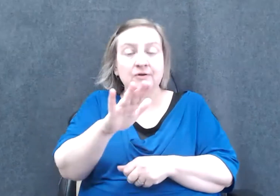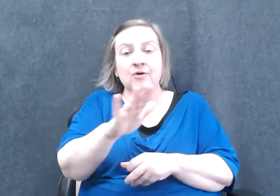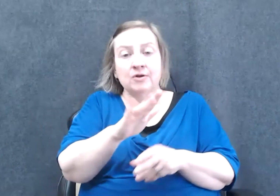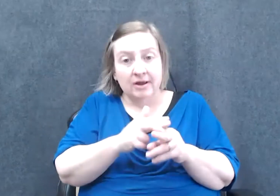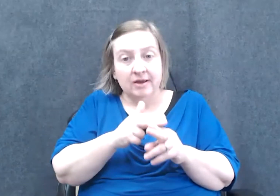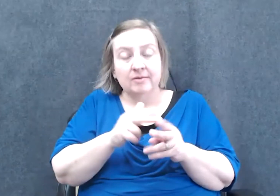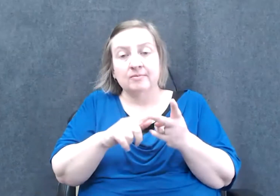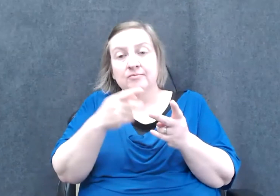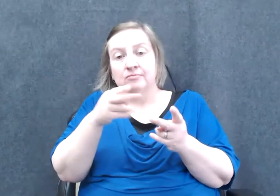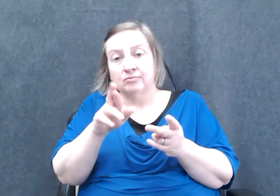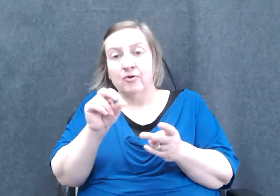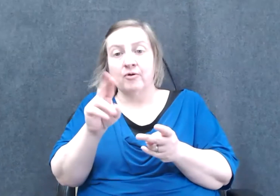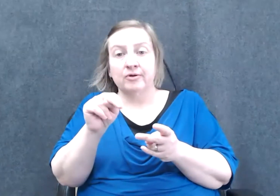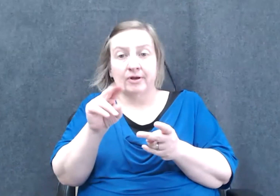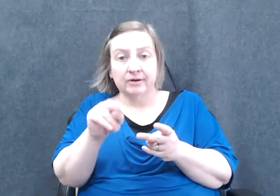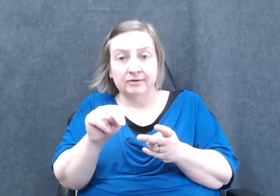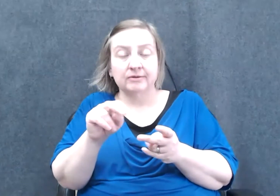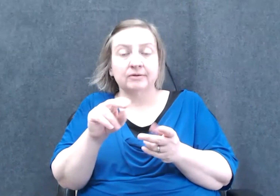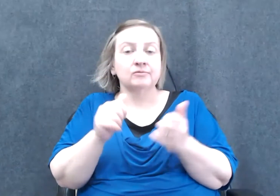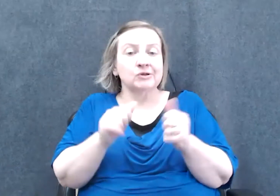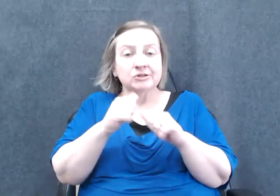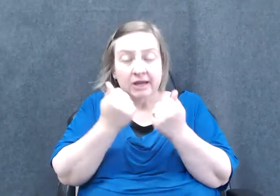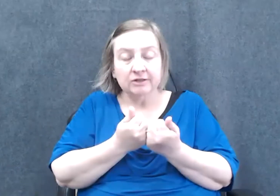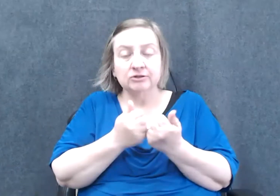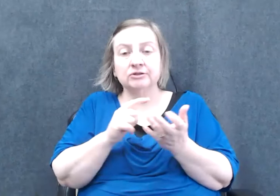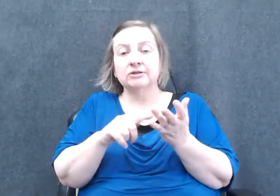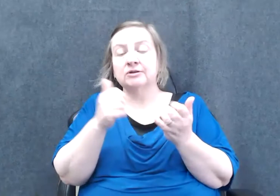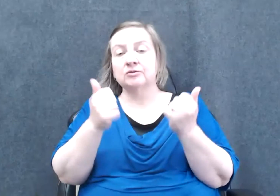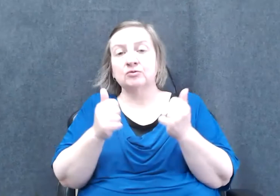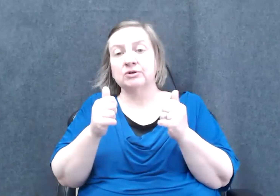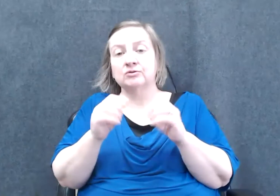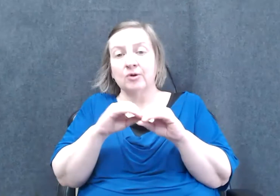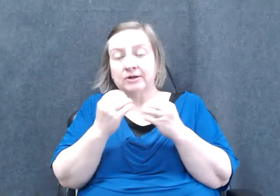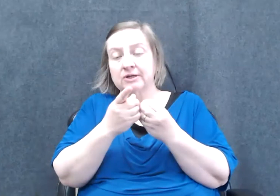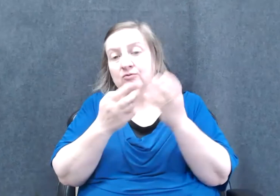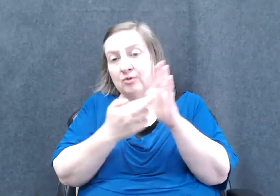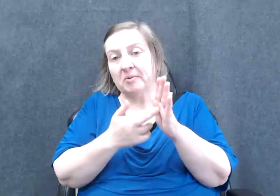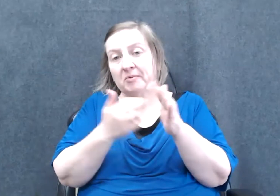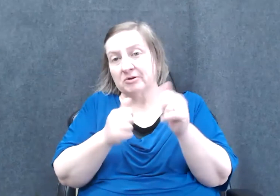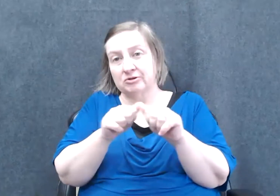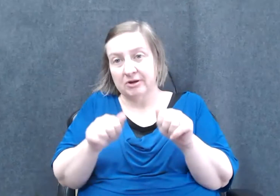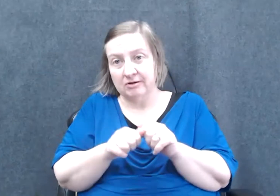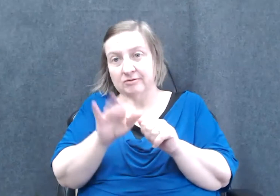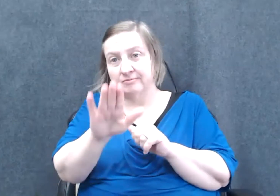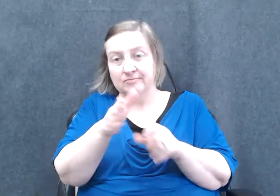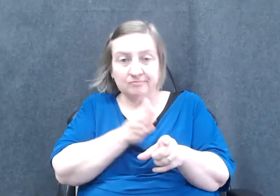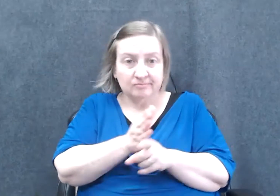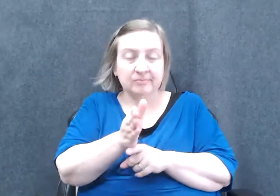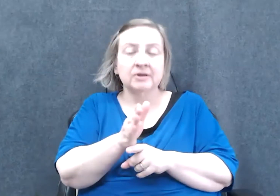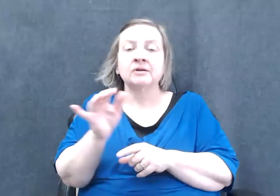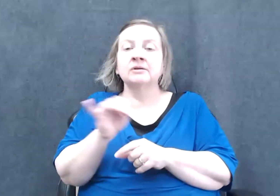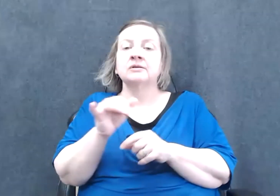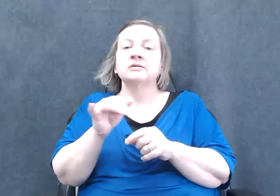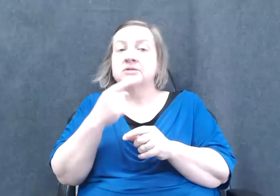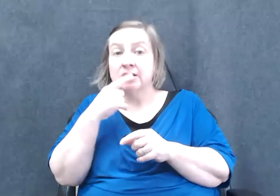your pronouns, and the agency or organization that you're representing or area that you're representing. And also if you could indicate if you're a